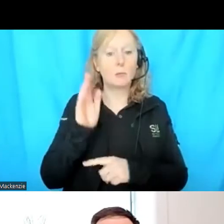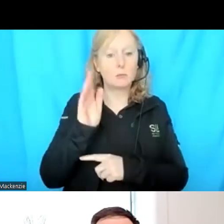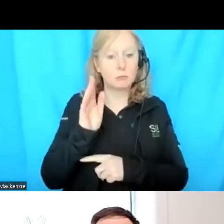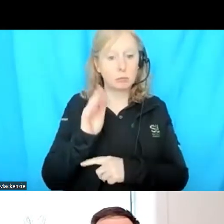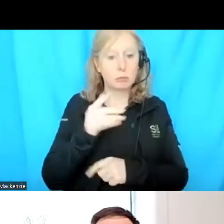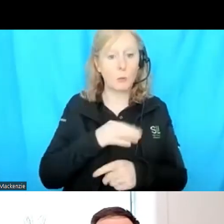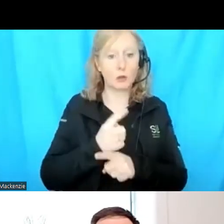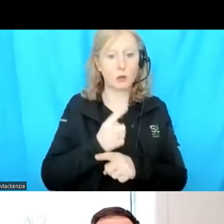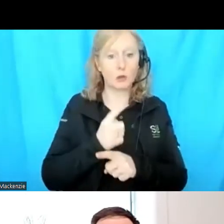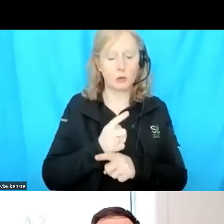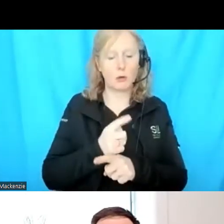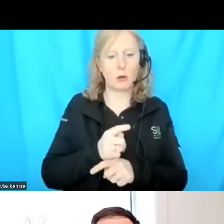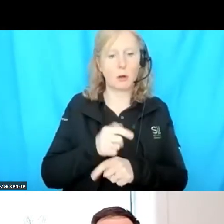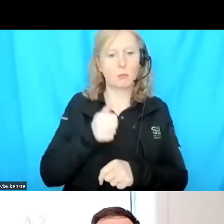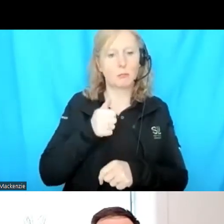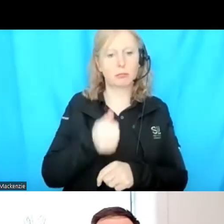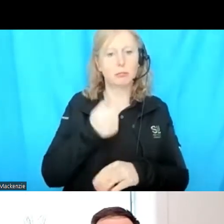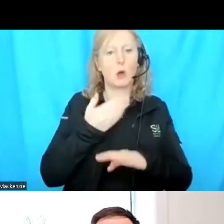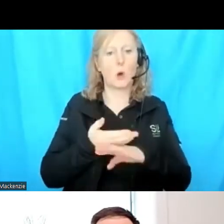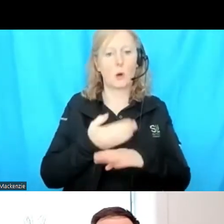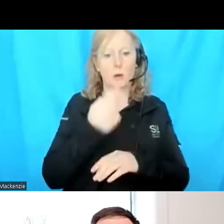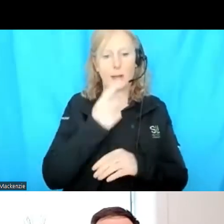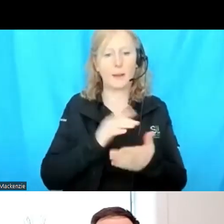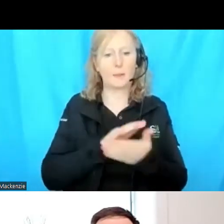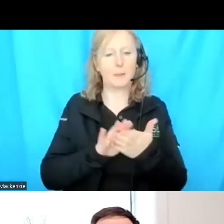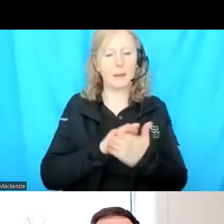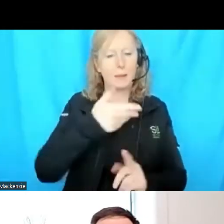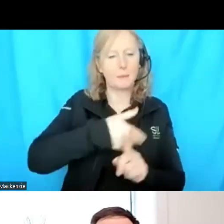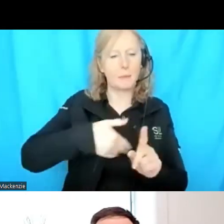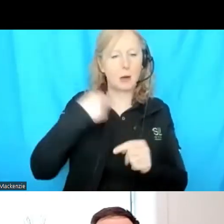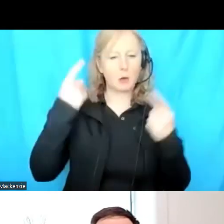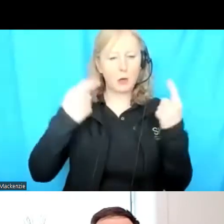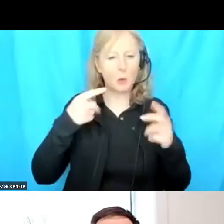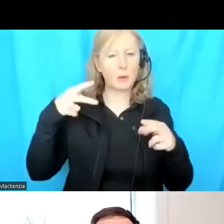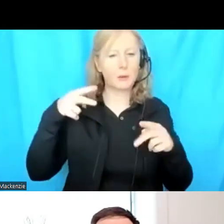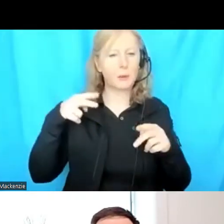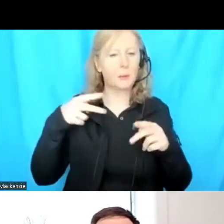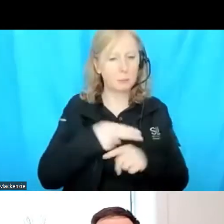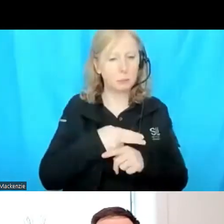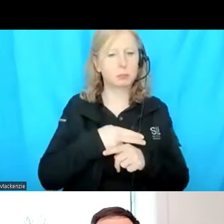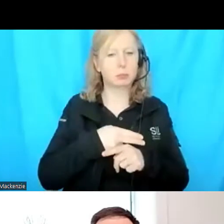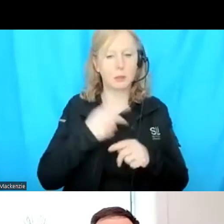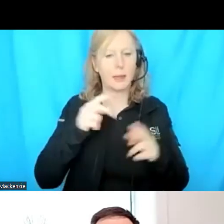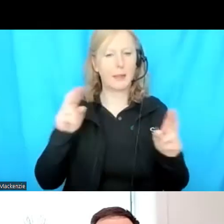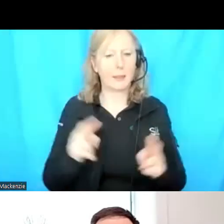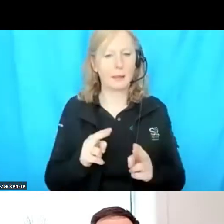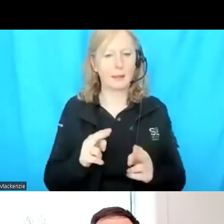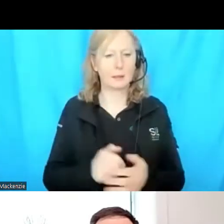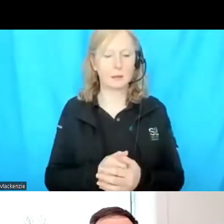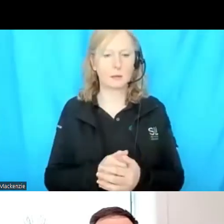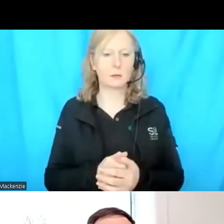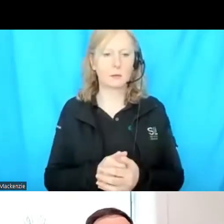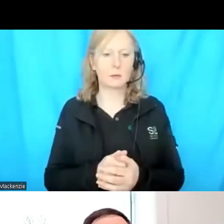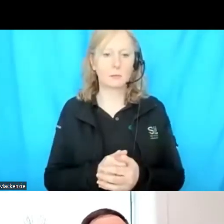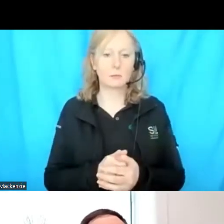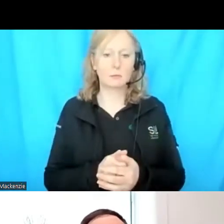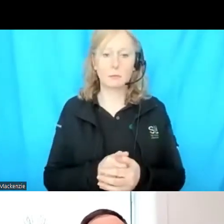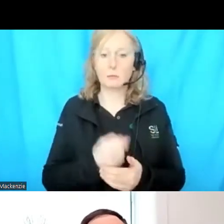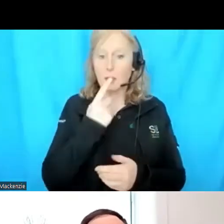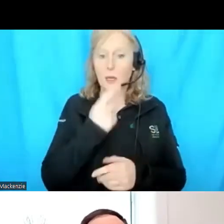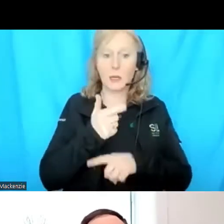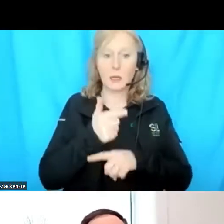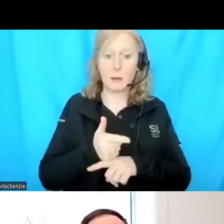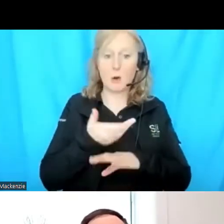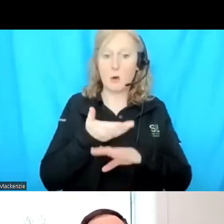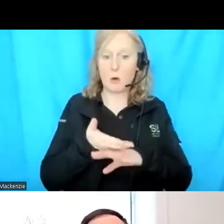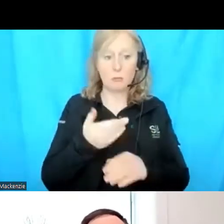helps to cut down on any of the background noise and distractions. You can also choose to have your camera on or off,